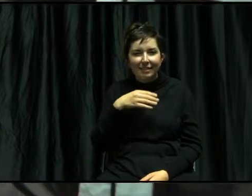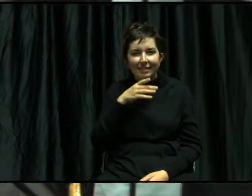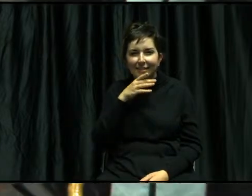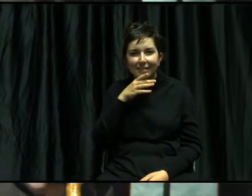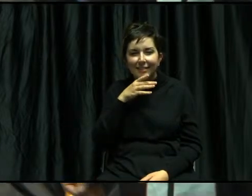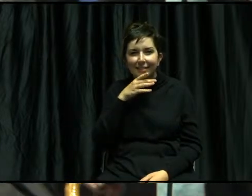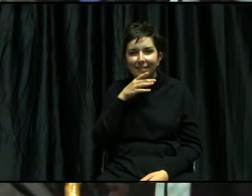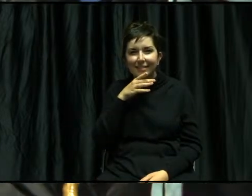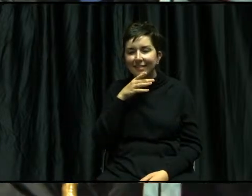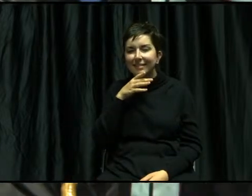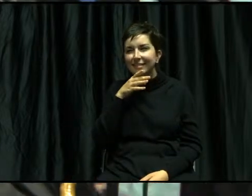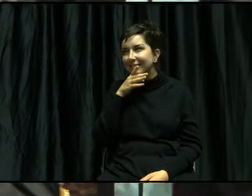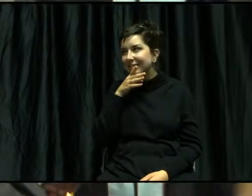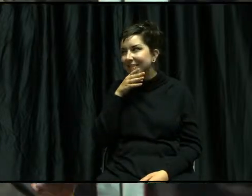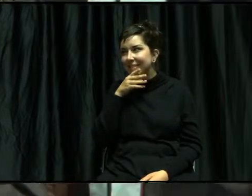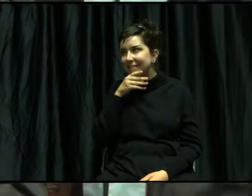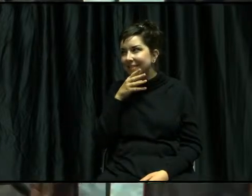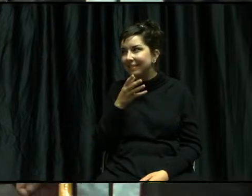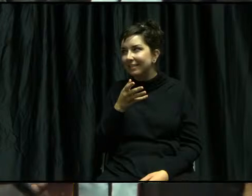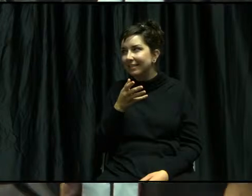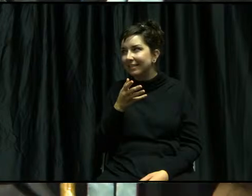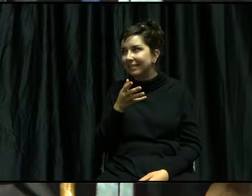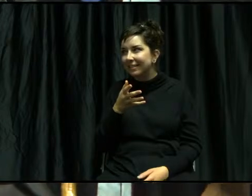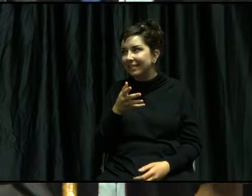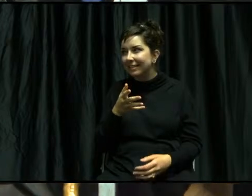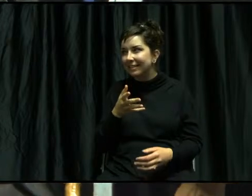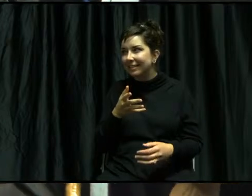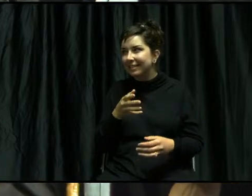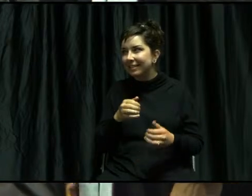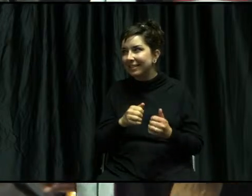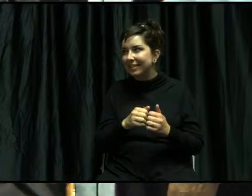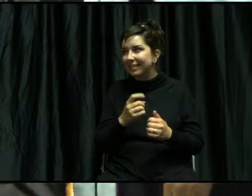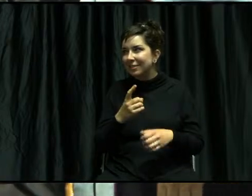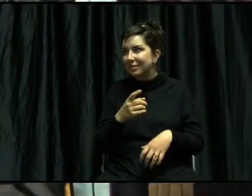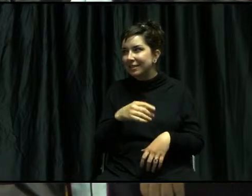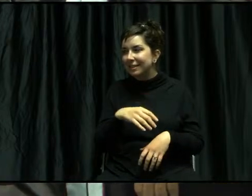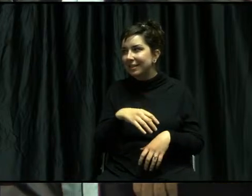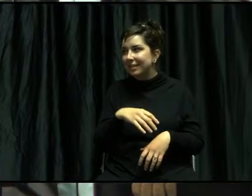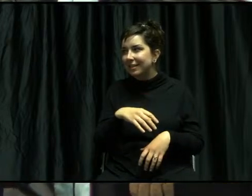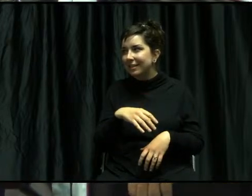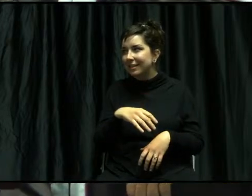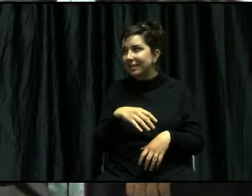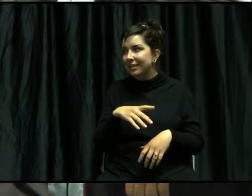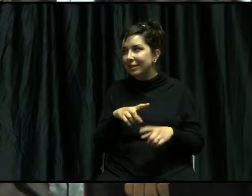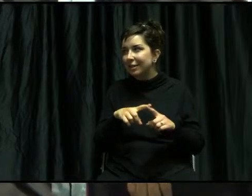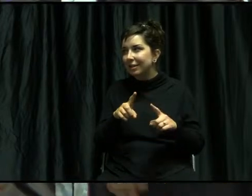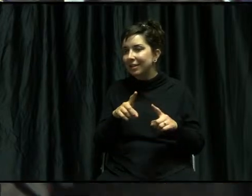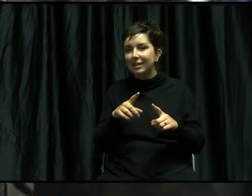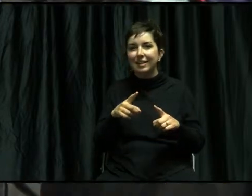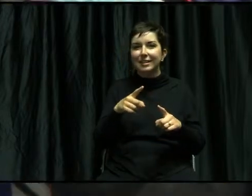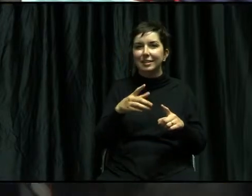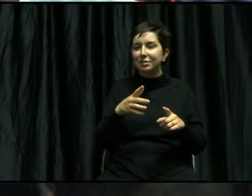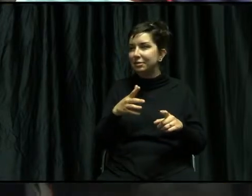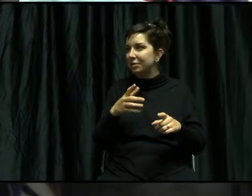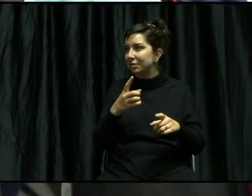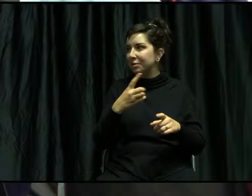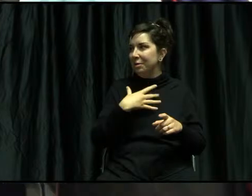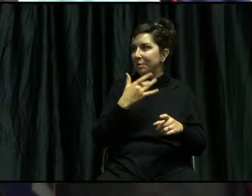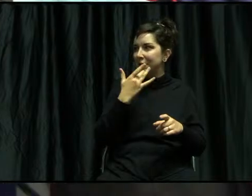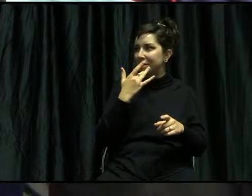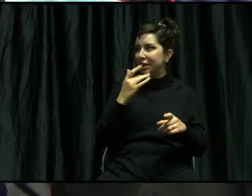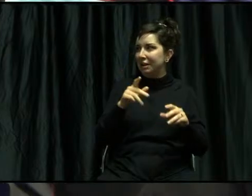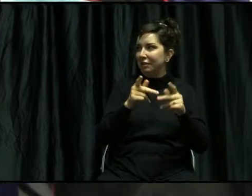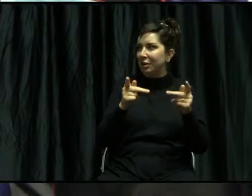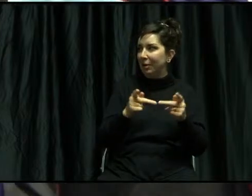to work in the commissioner's office, and look what she's done for Weber State. Well, it's one of my favorite places, one of my